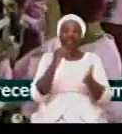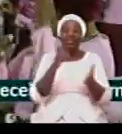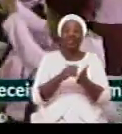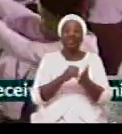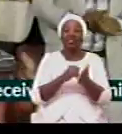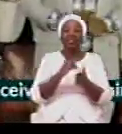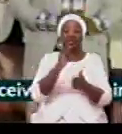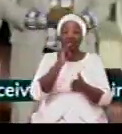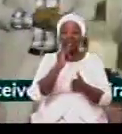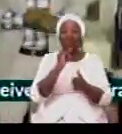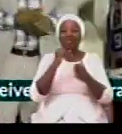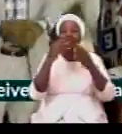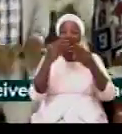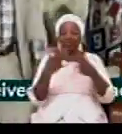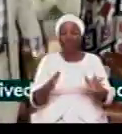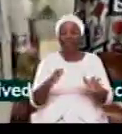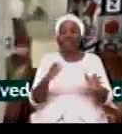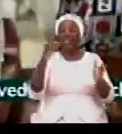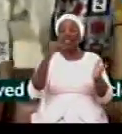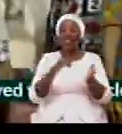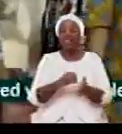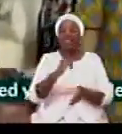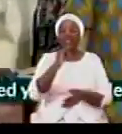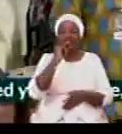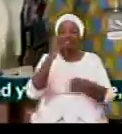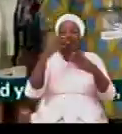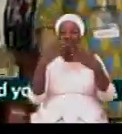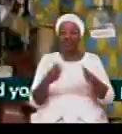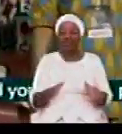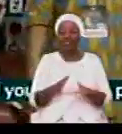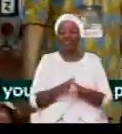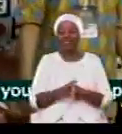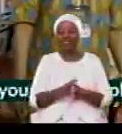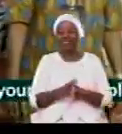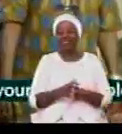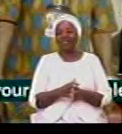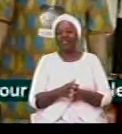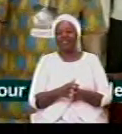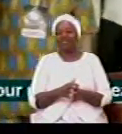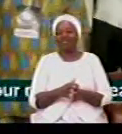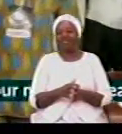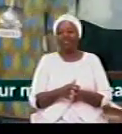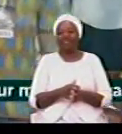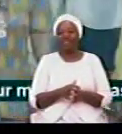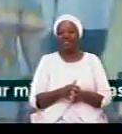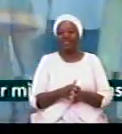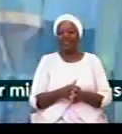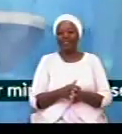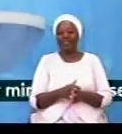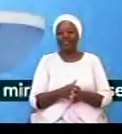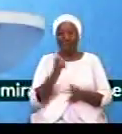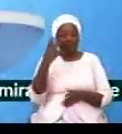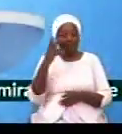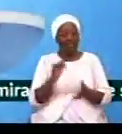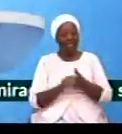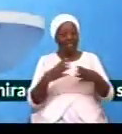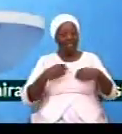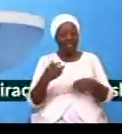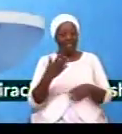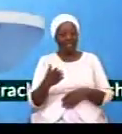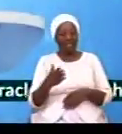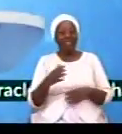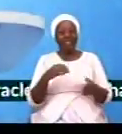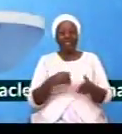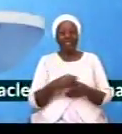done. You see the healing there, and as you see the healing, you come out so we can have